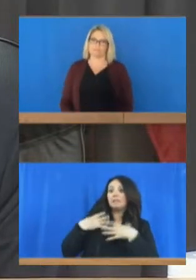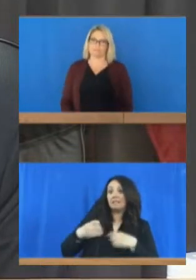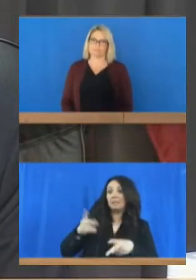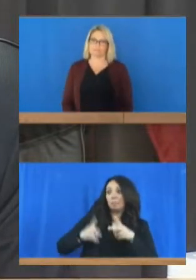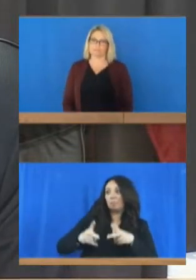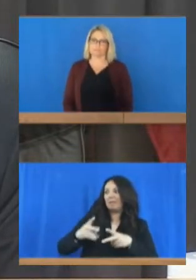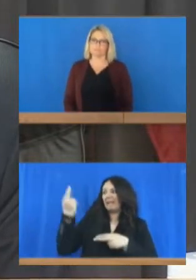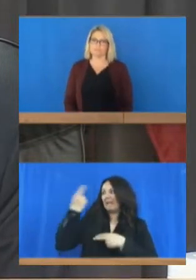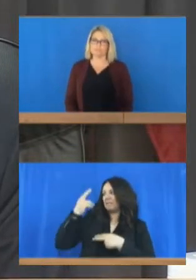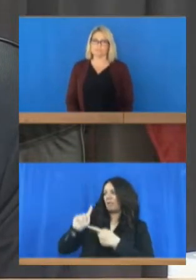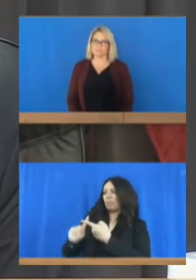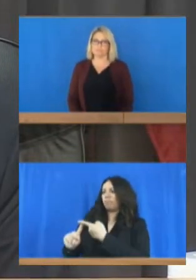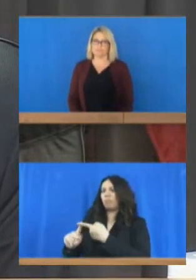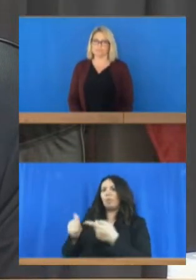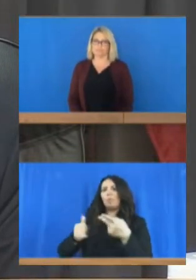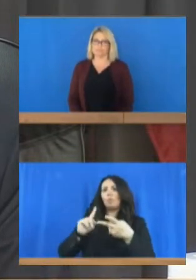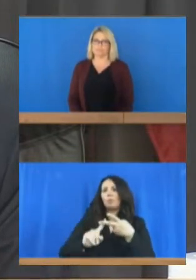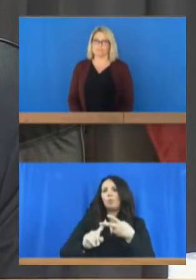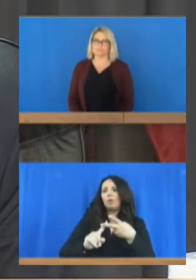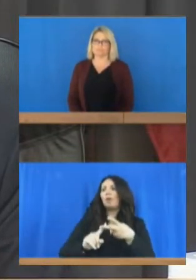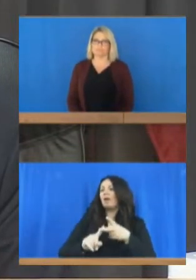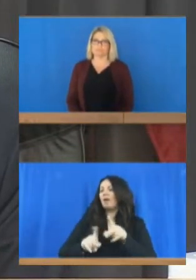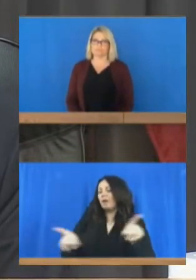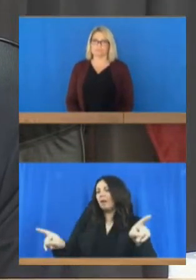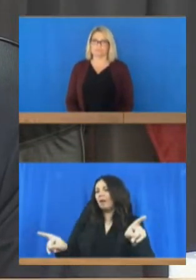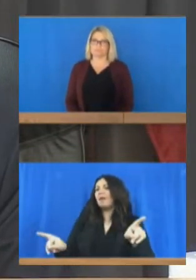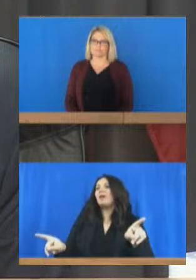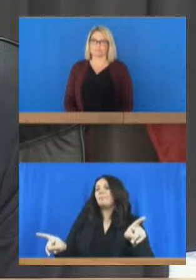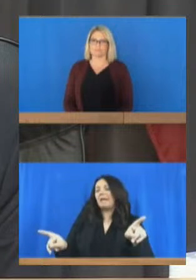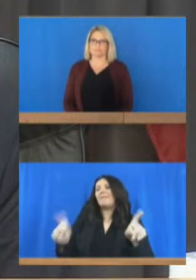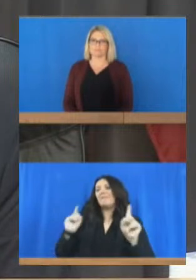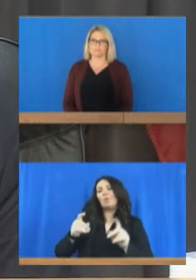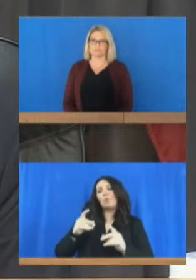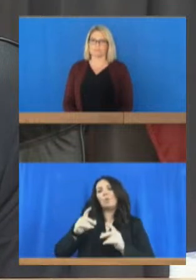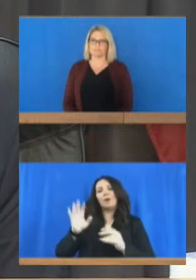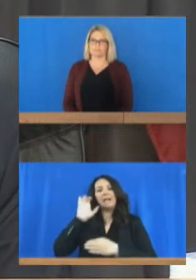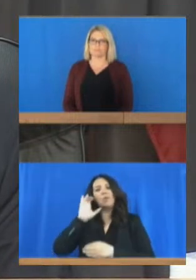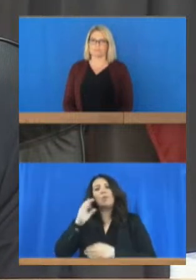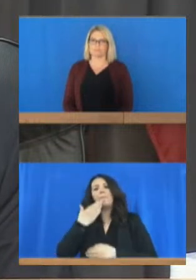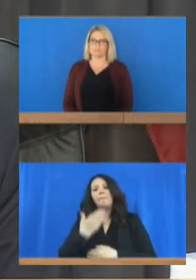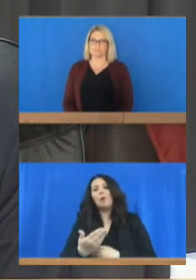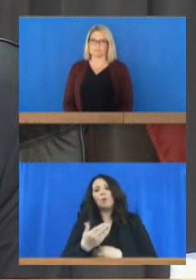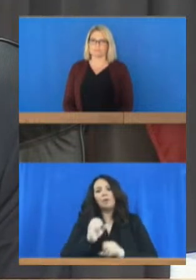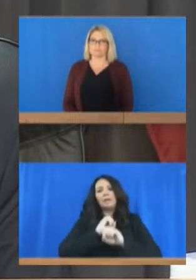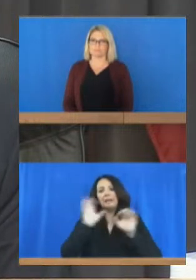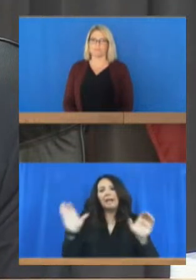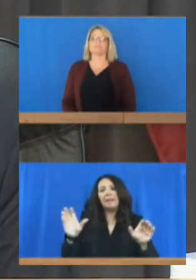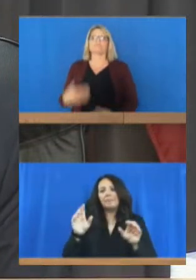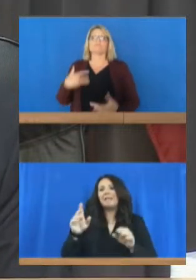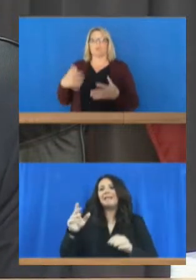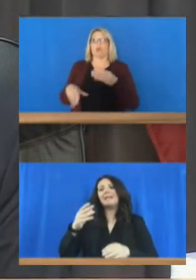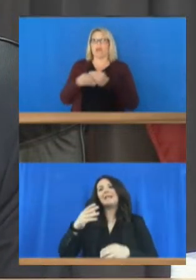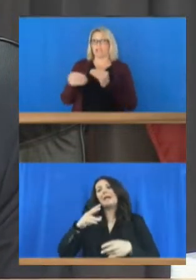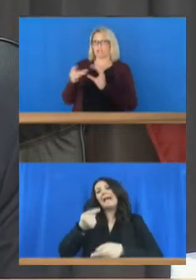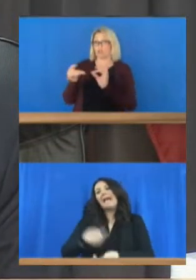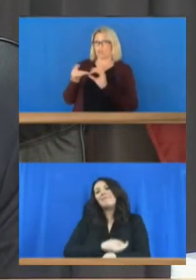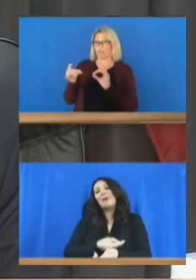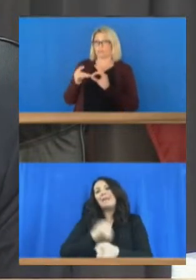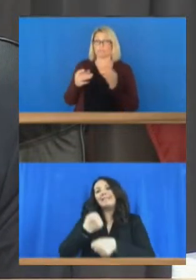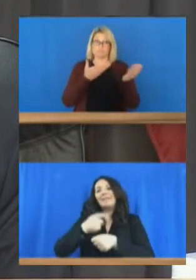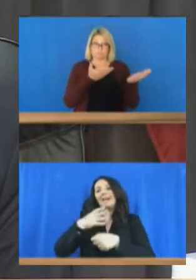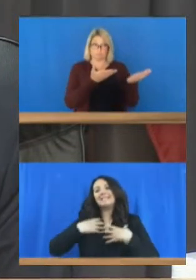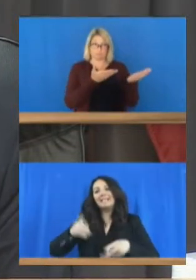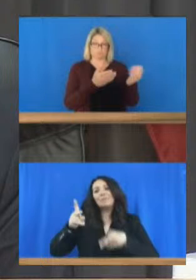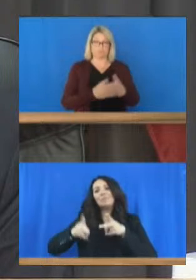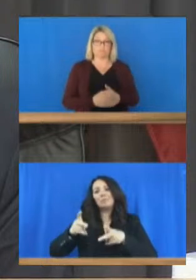40 schools affected by COVID-19, where there have been different issues with, in some cases, people getting 2 pieces of information. This is going to happen.